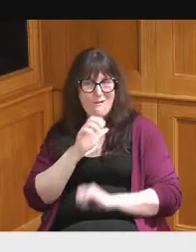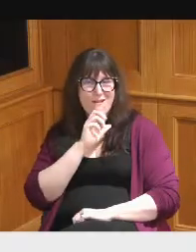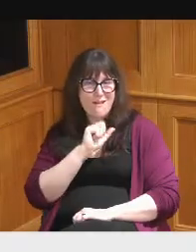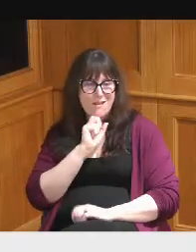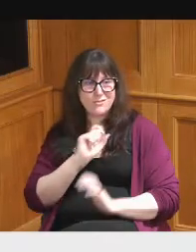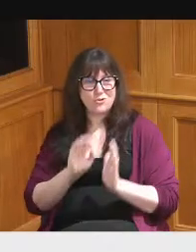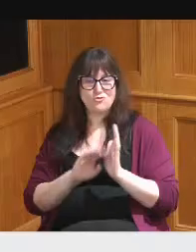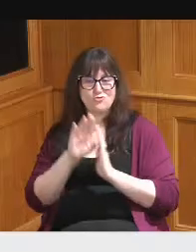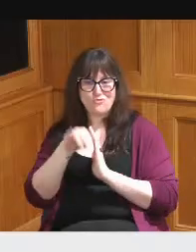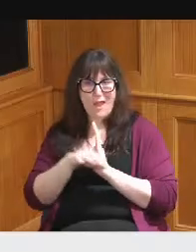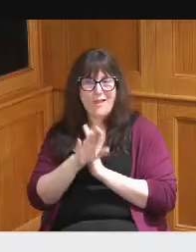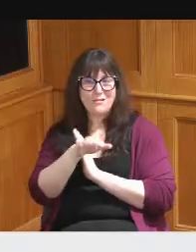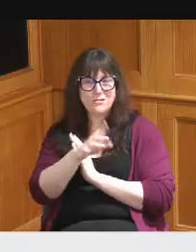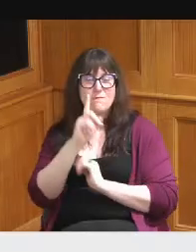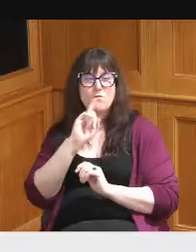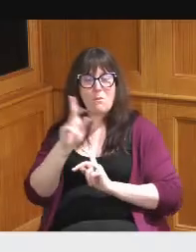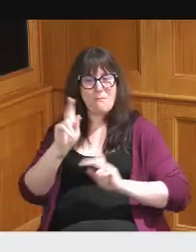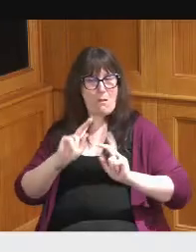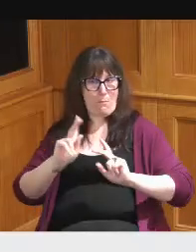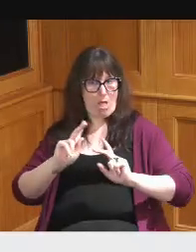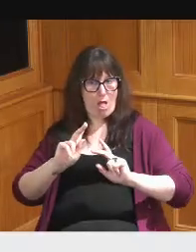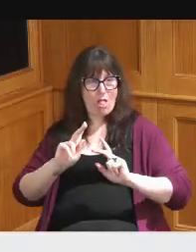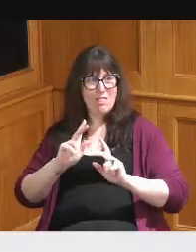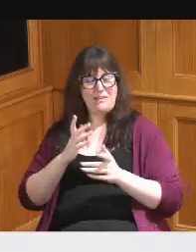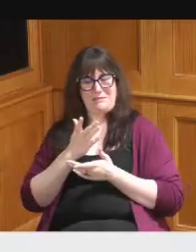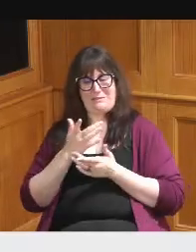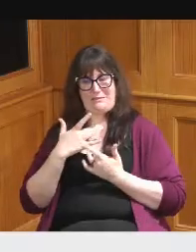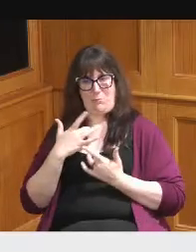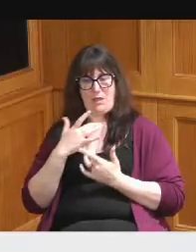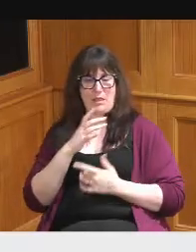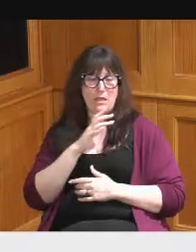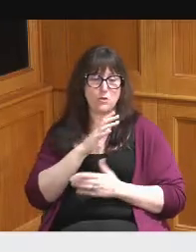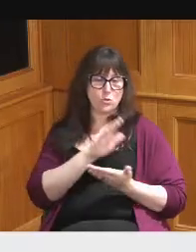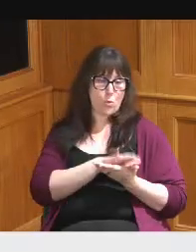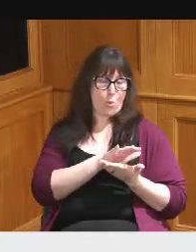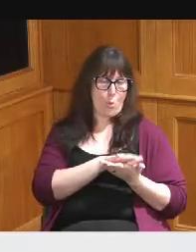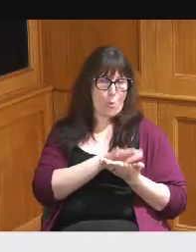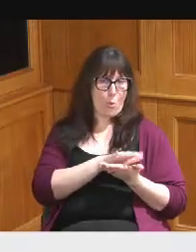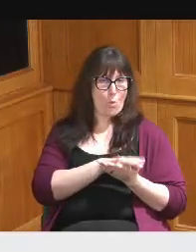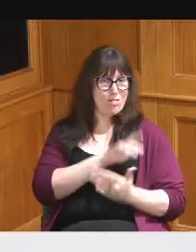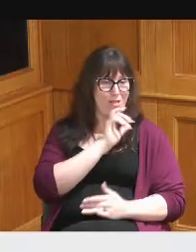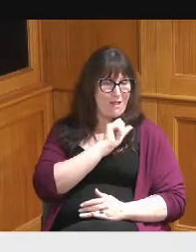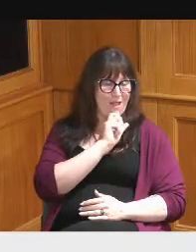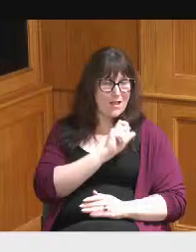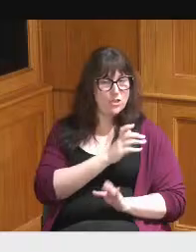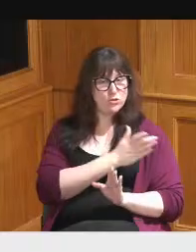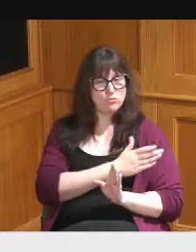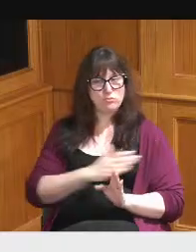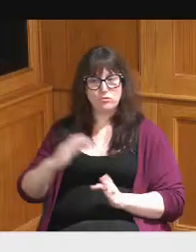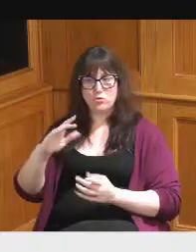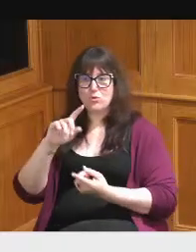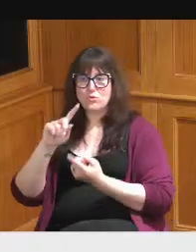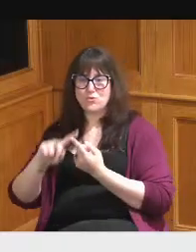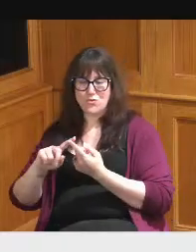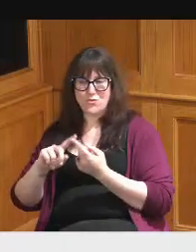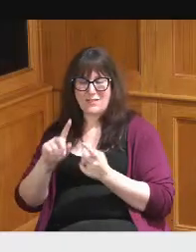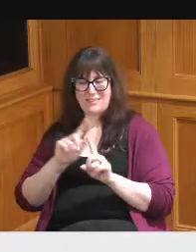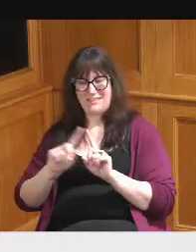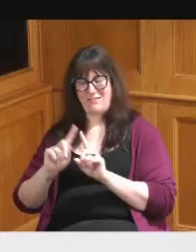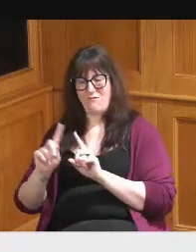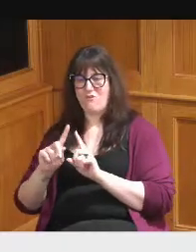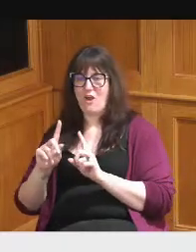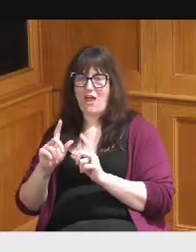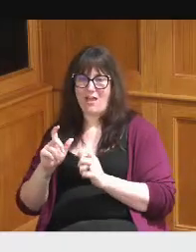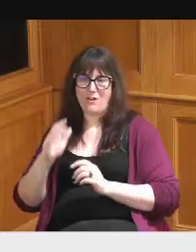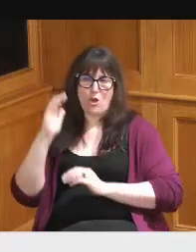at trends in persons that are generally school age relative to different decades of life